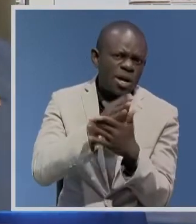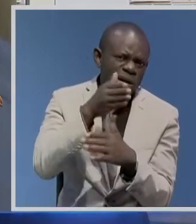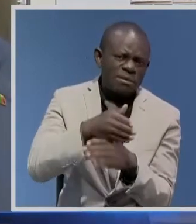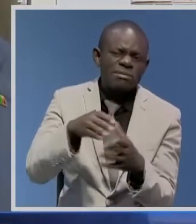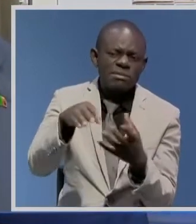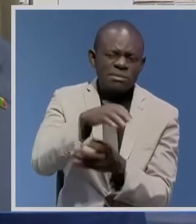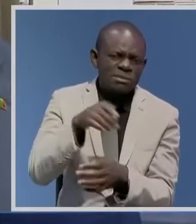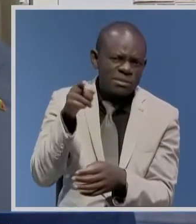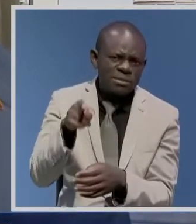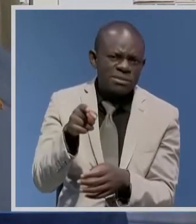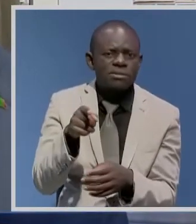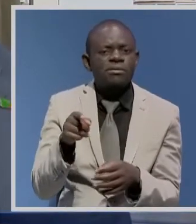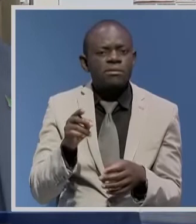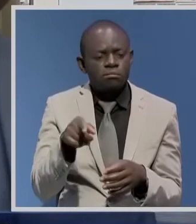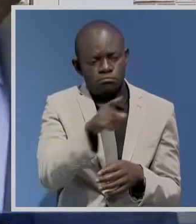You may wish to recall that